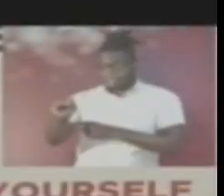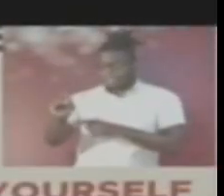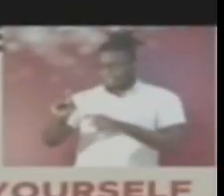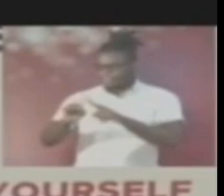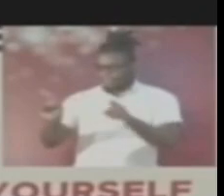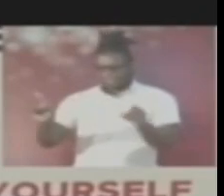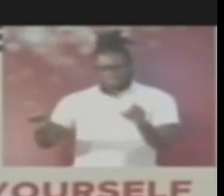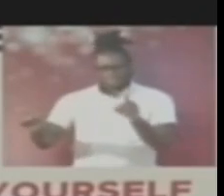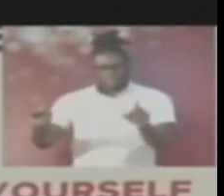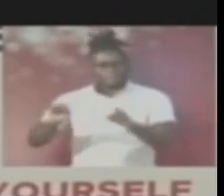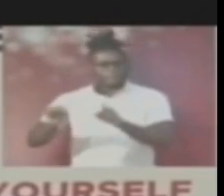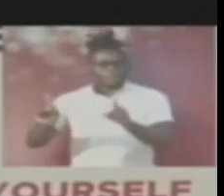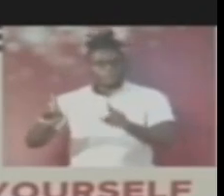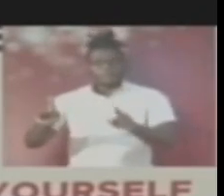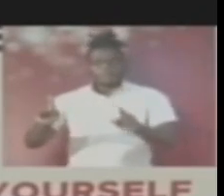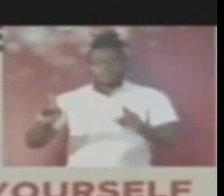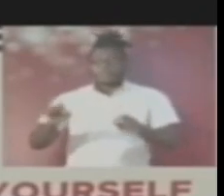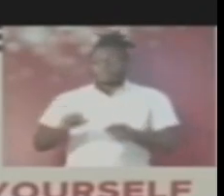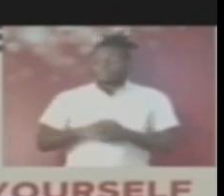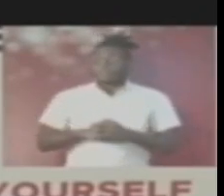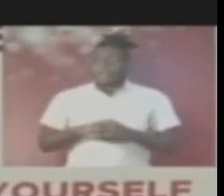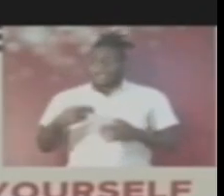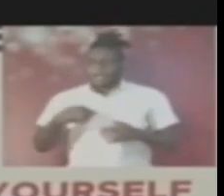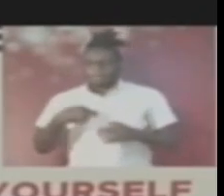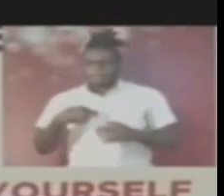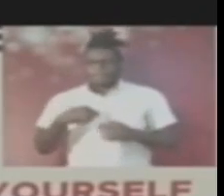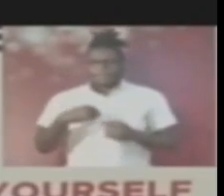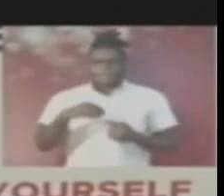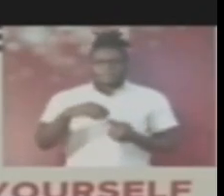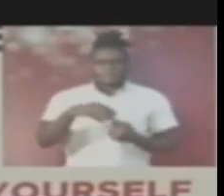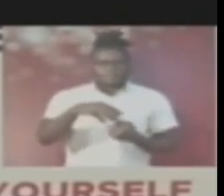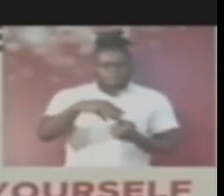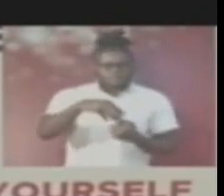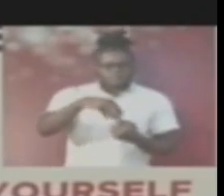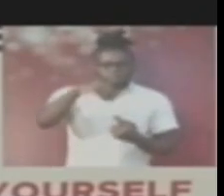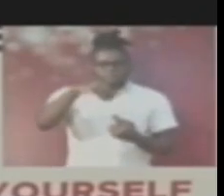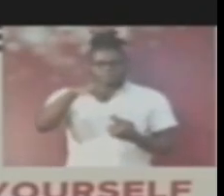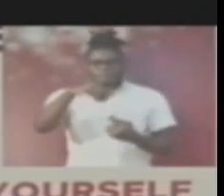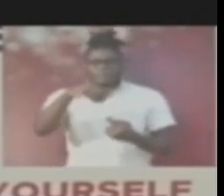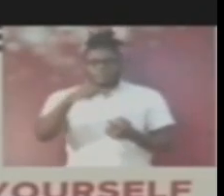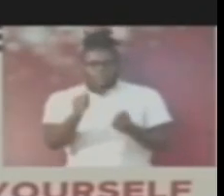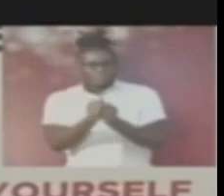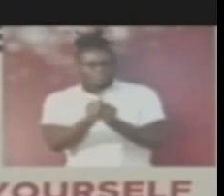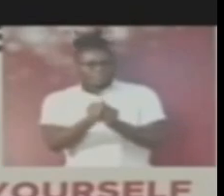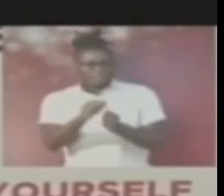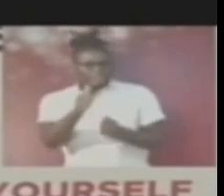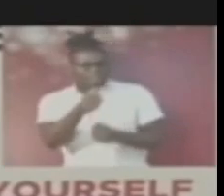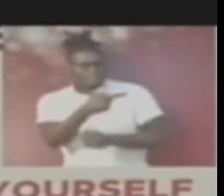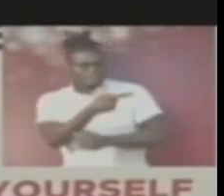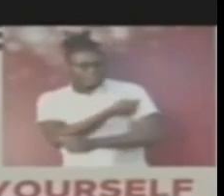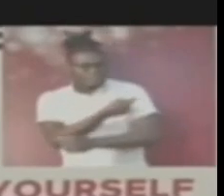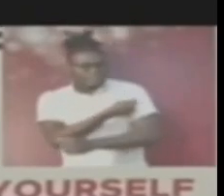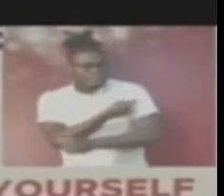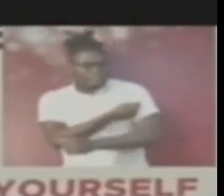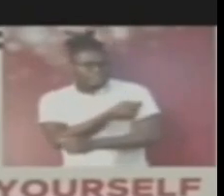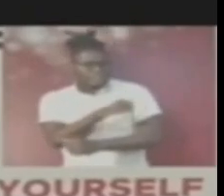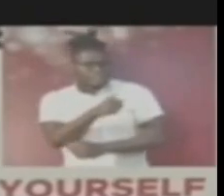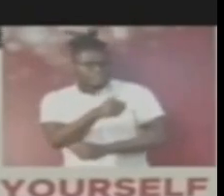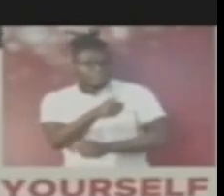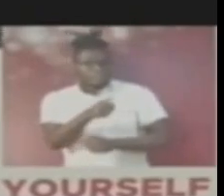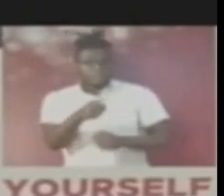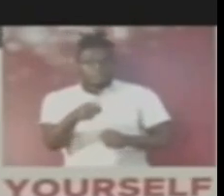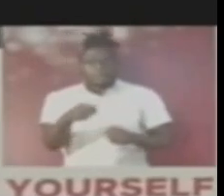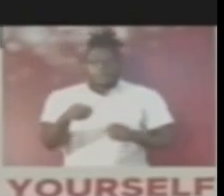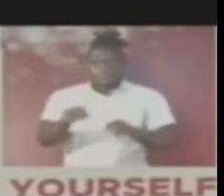AstraZeneca vaccines will come in a vial of 10 doses. So once you open one, at the end of the day, if there's nobody